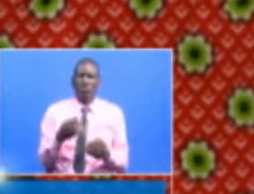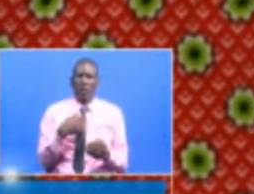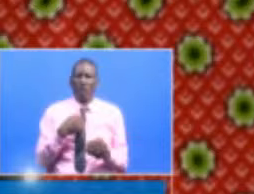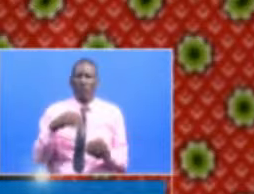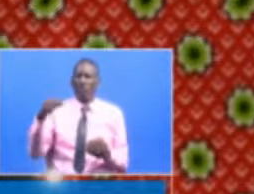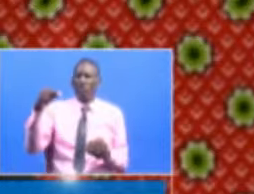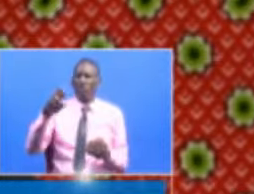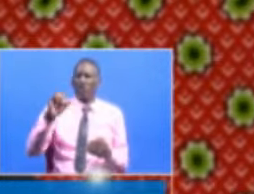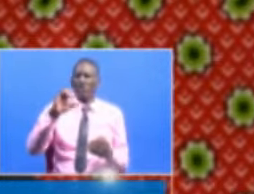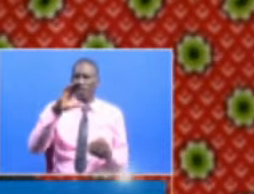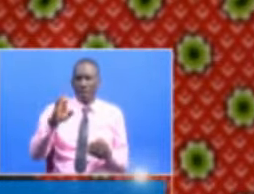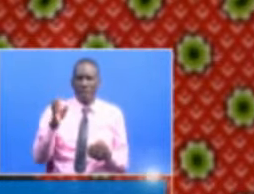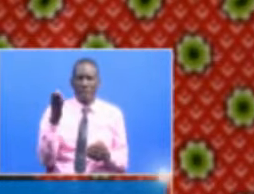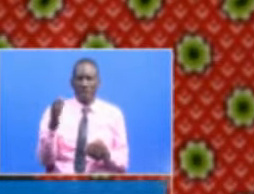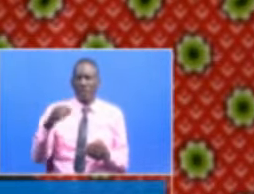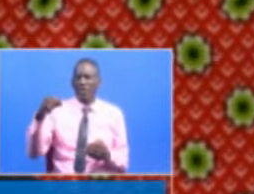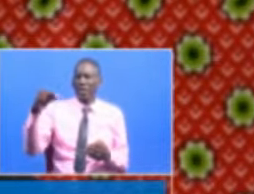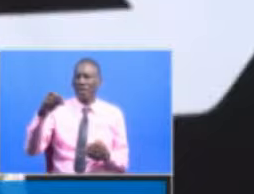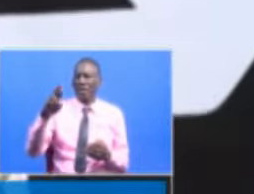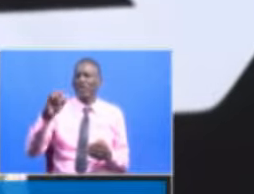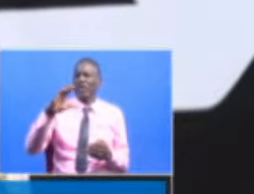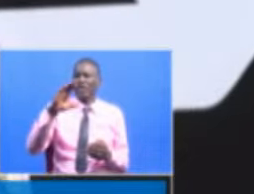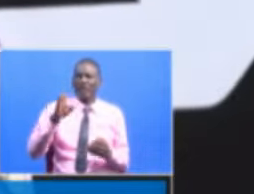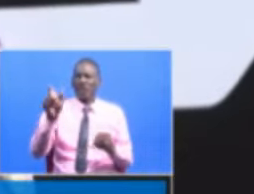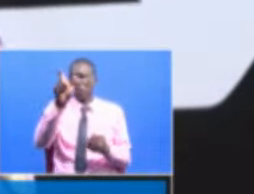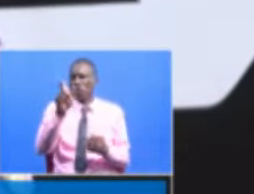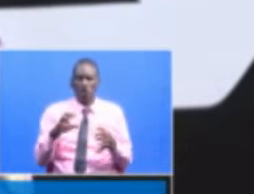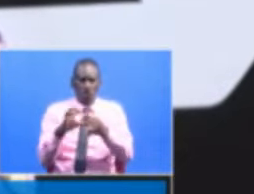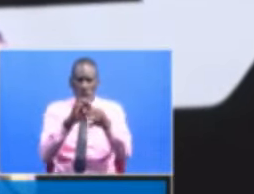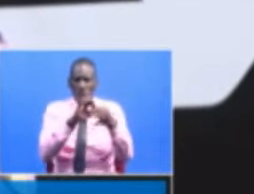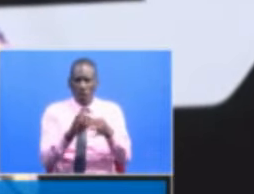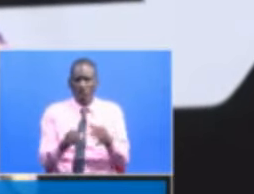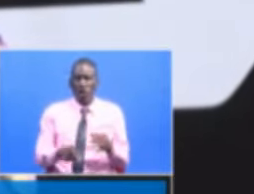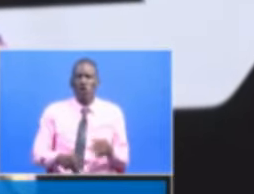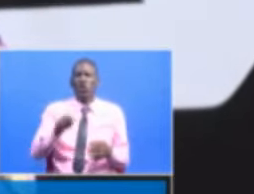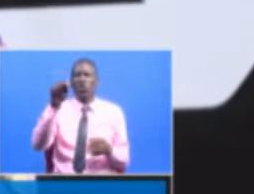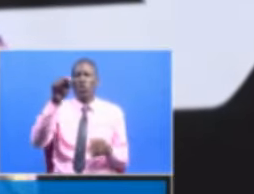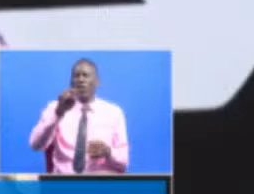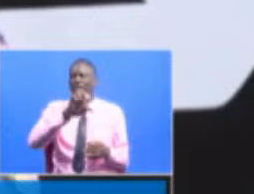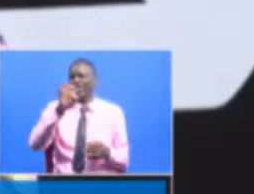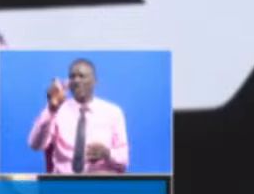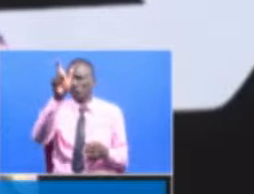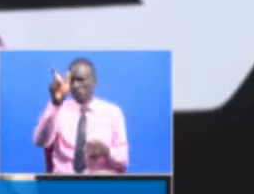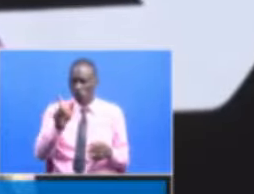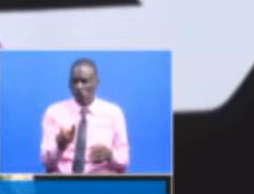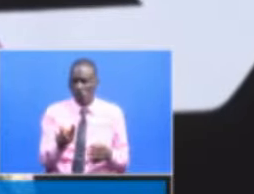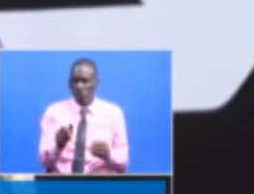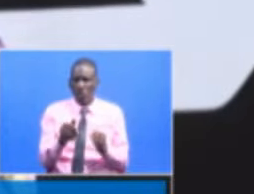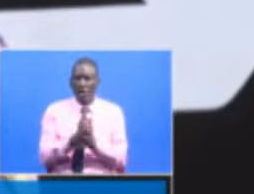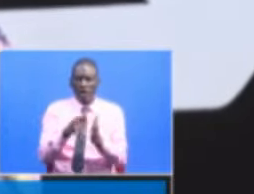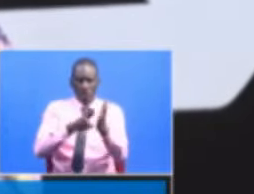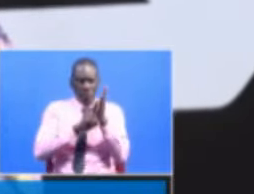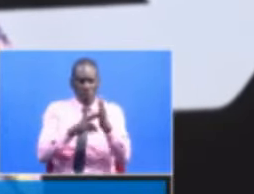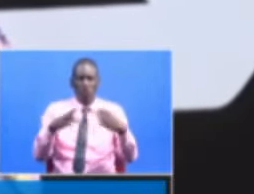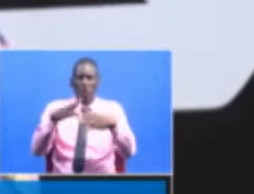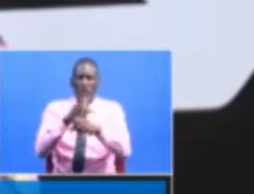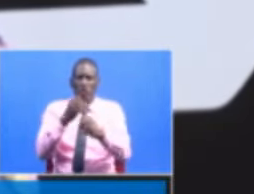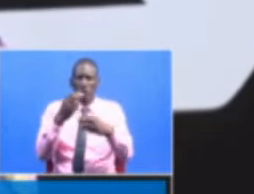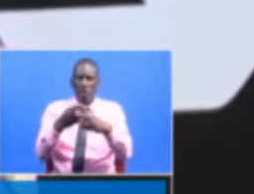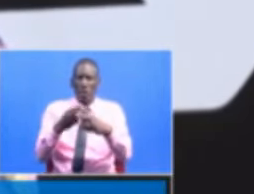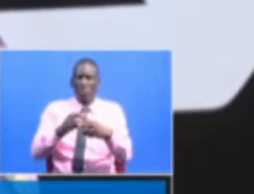Lolim. Grace is regional coordinator in the northeastern region, and she represents an organization known as